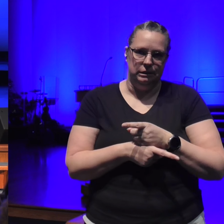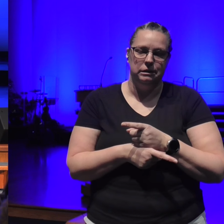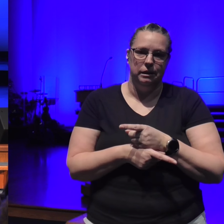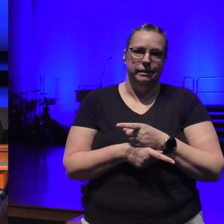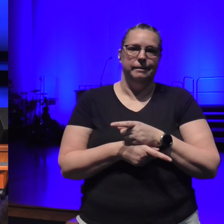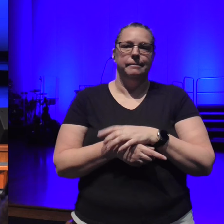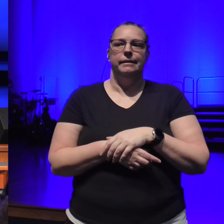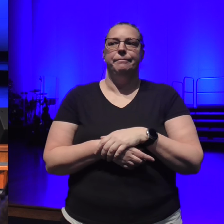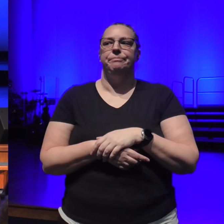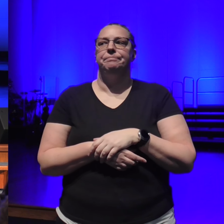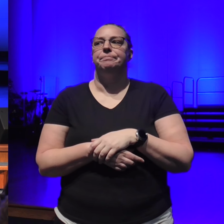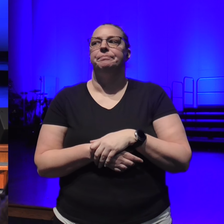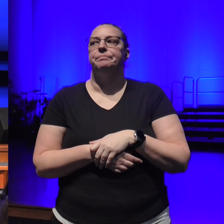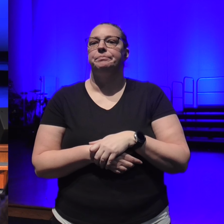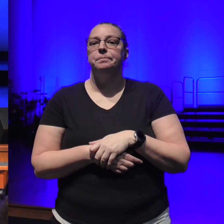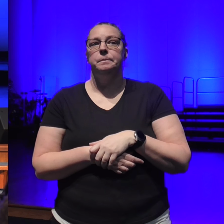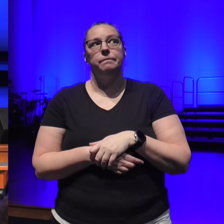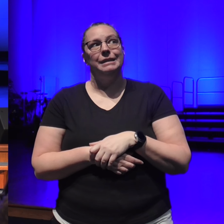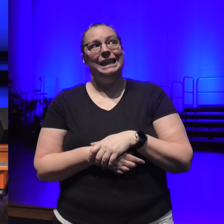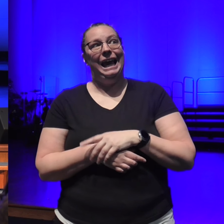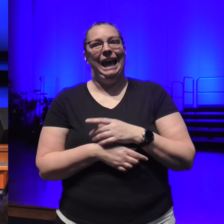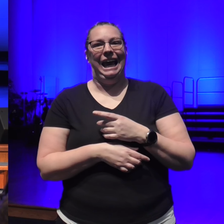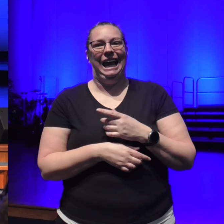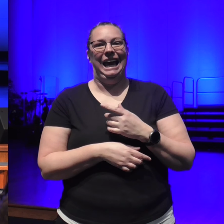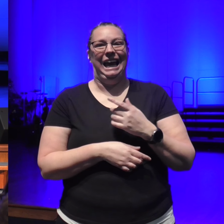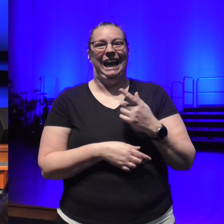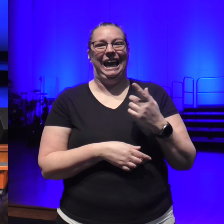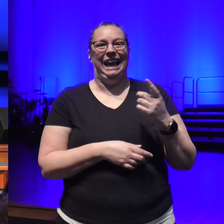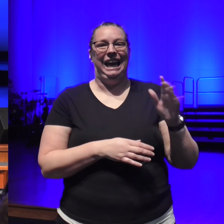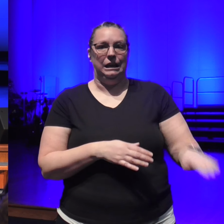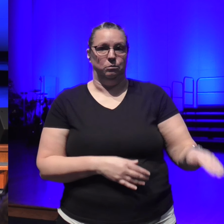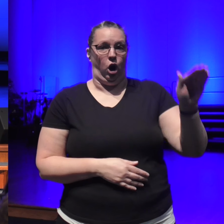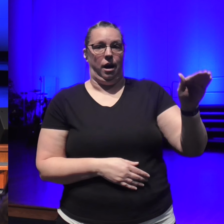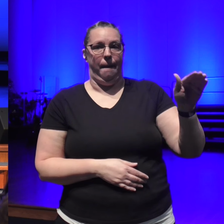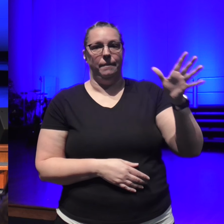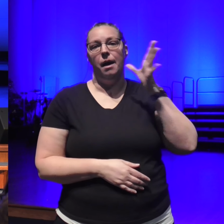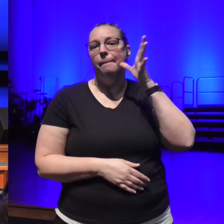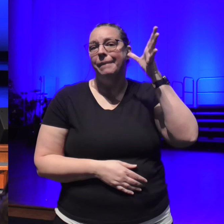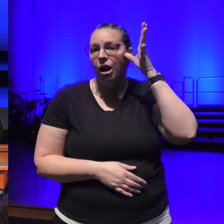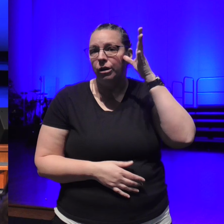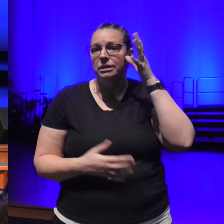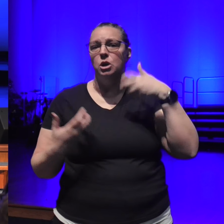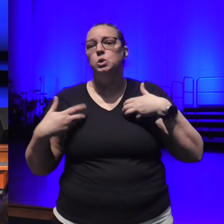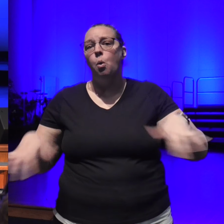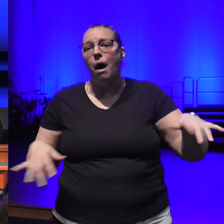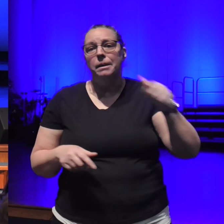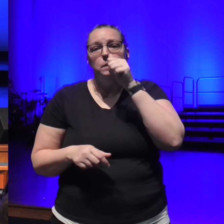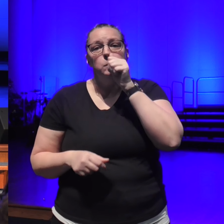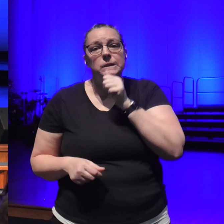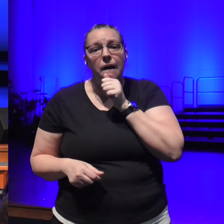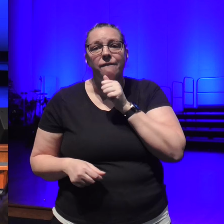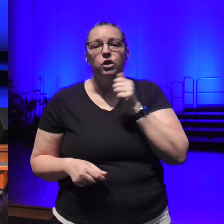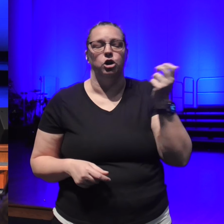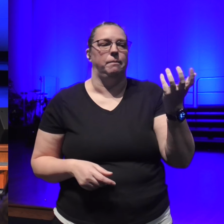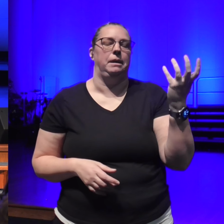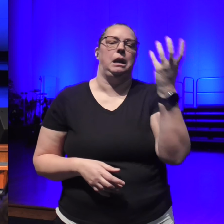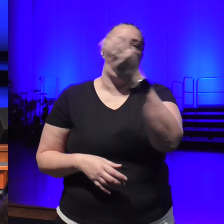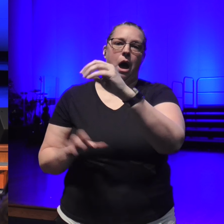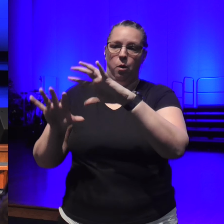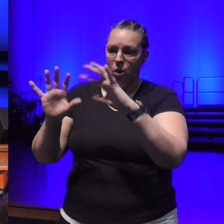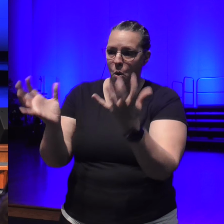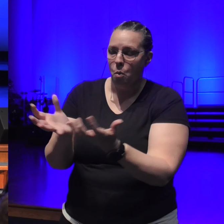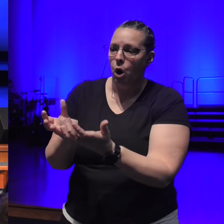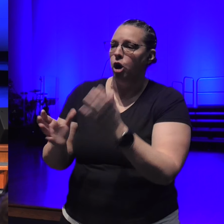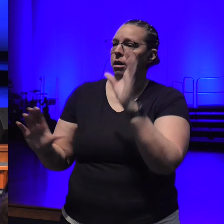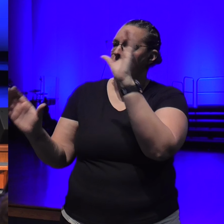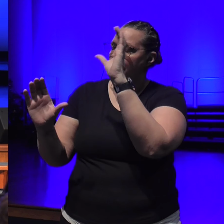is brought up with parents who want to shelter him from suffering. But he goes out in the world and he discovers suffering as a young